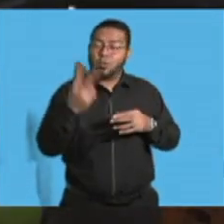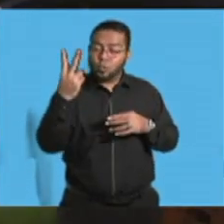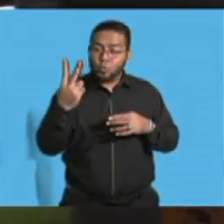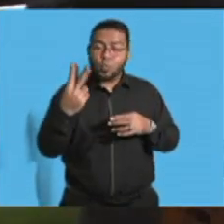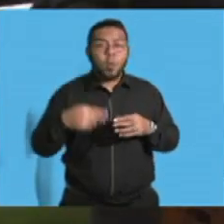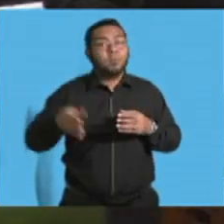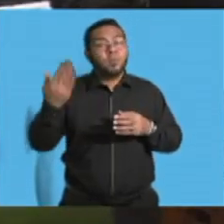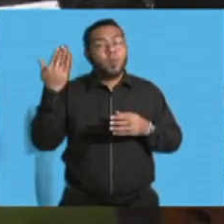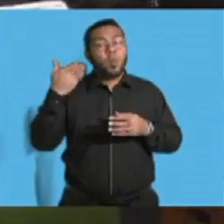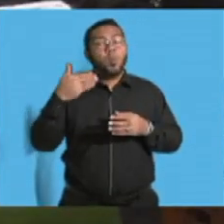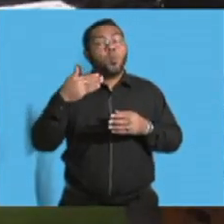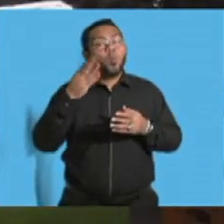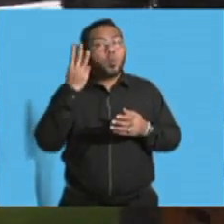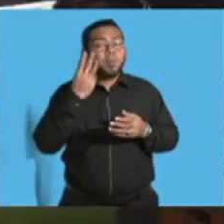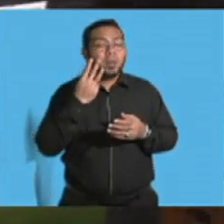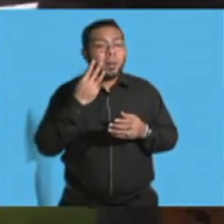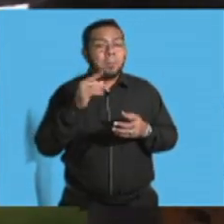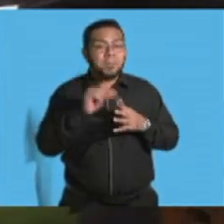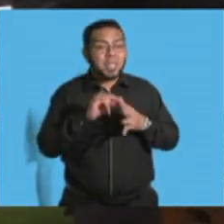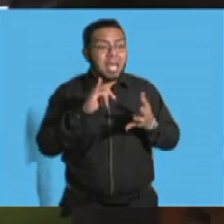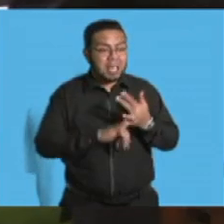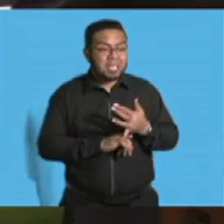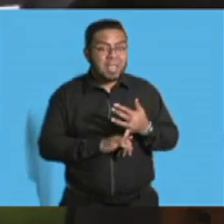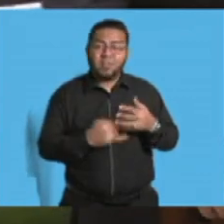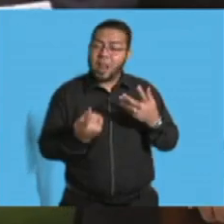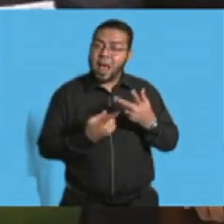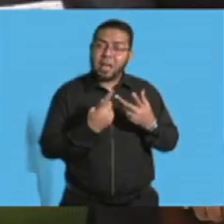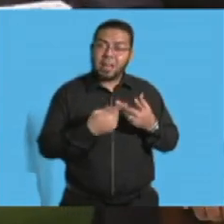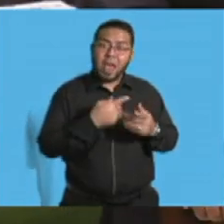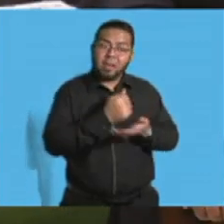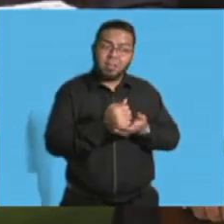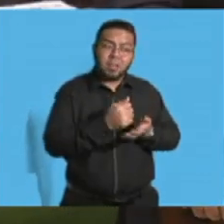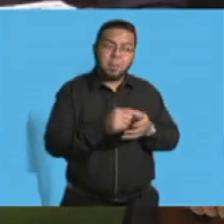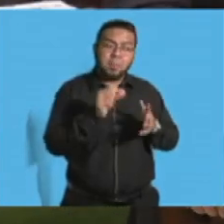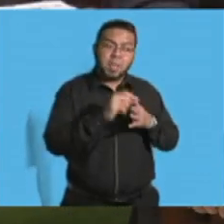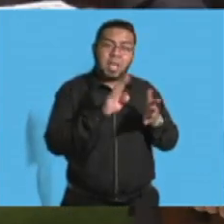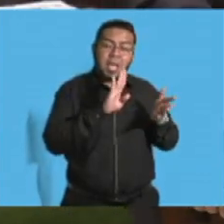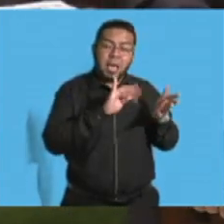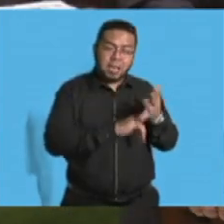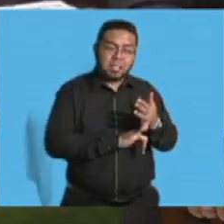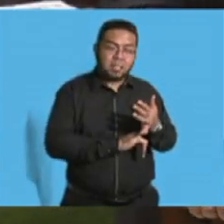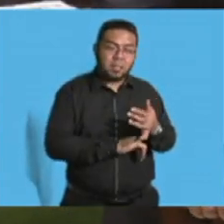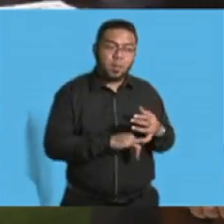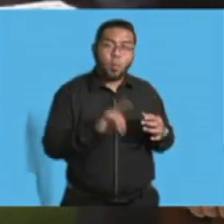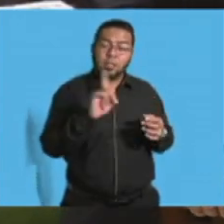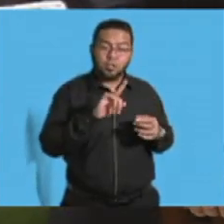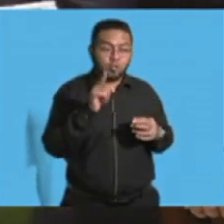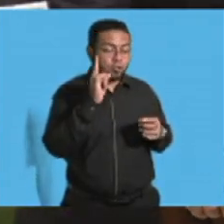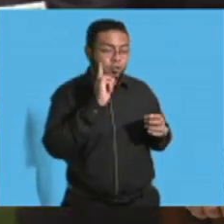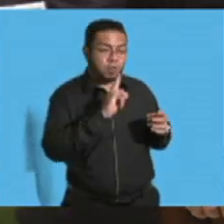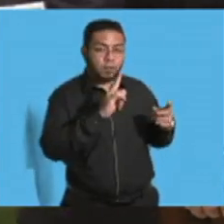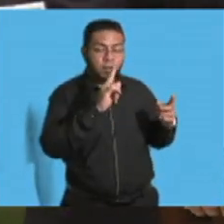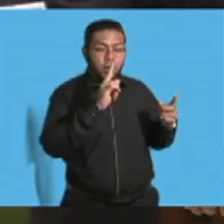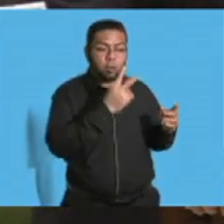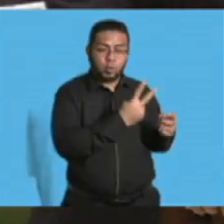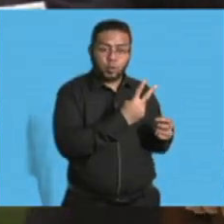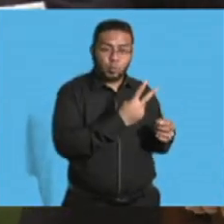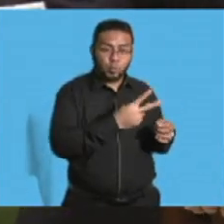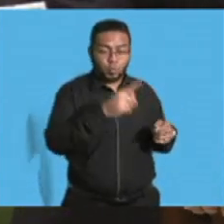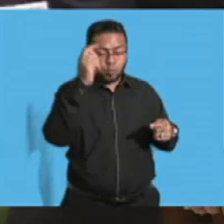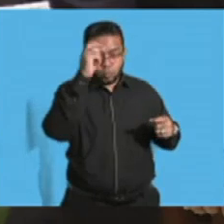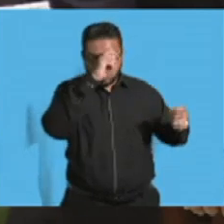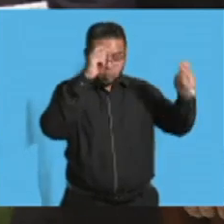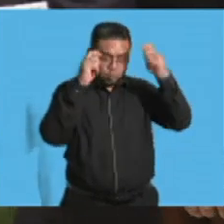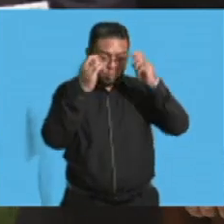permanent secretaries are also acting PS for other portfolios. But what she did, Madam Speaker, she ignored the fact that the Fijian